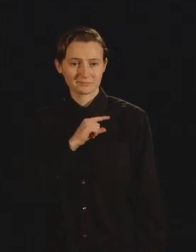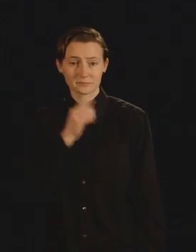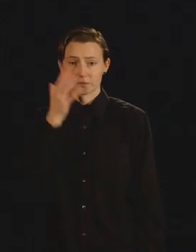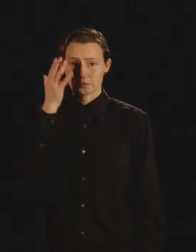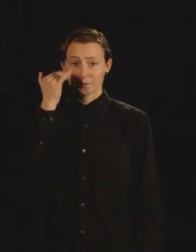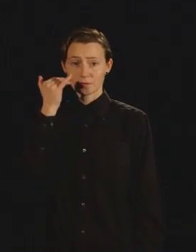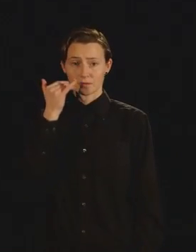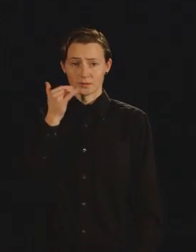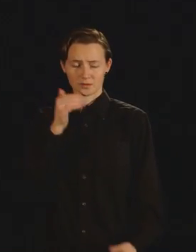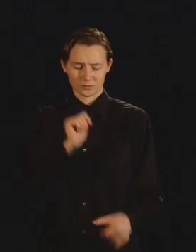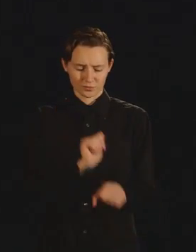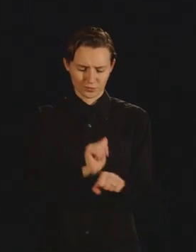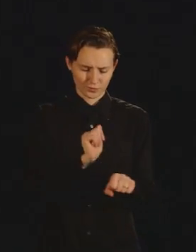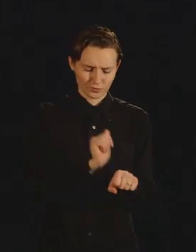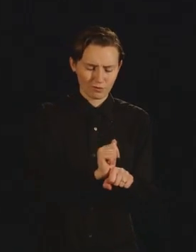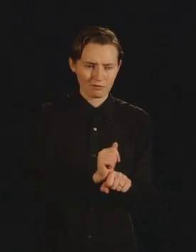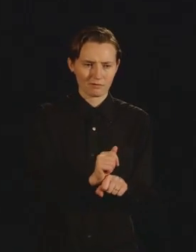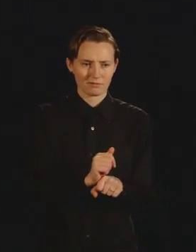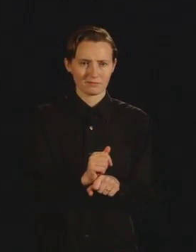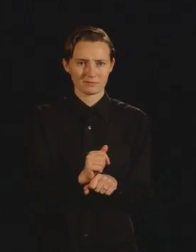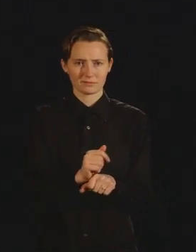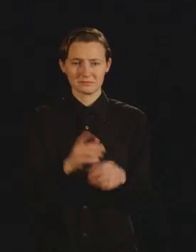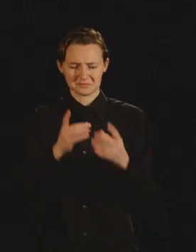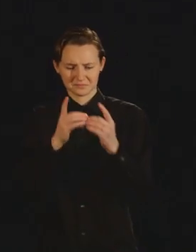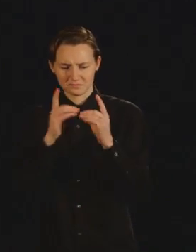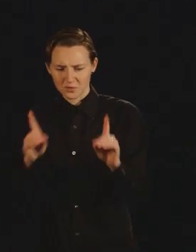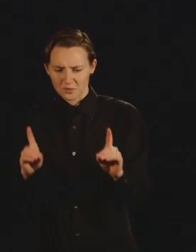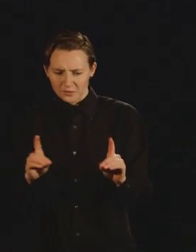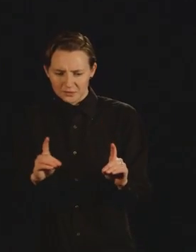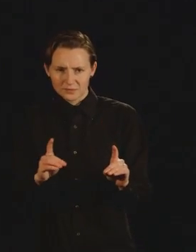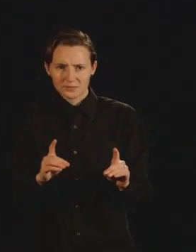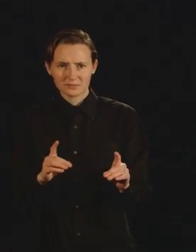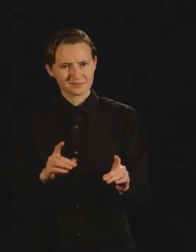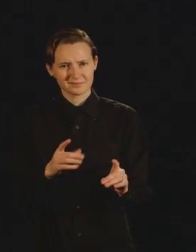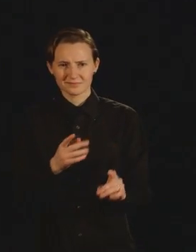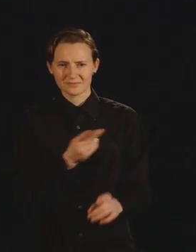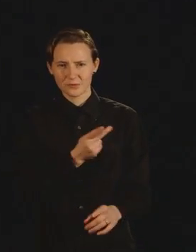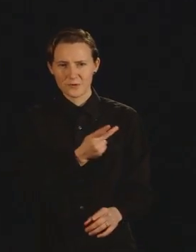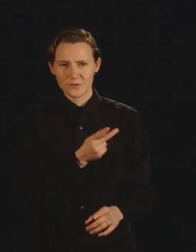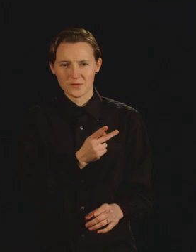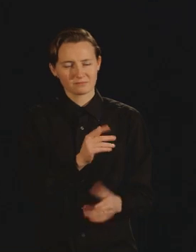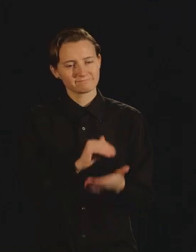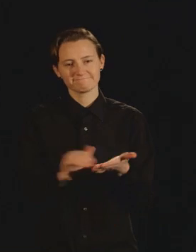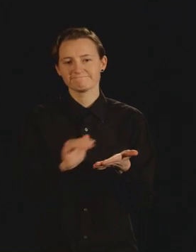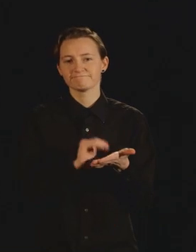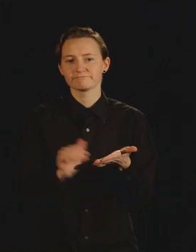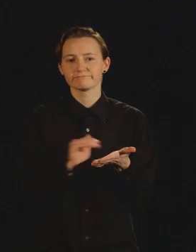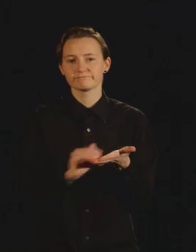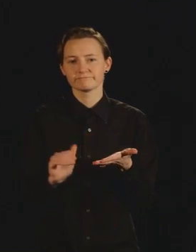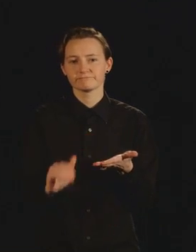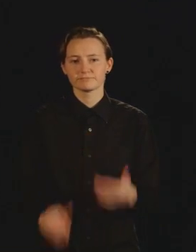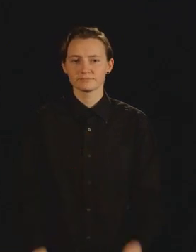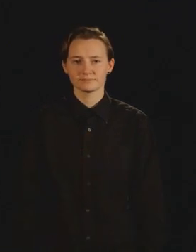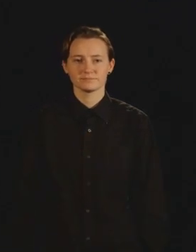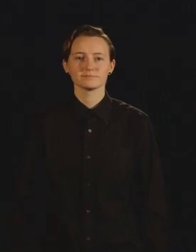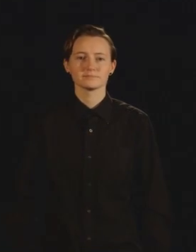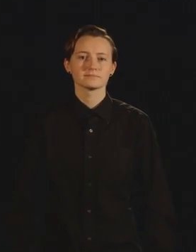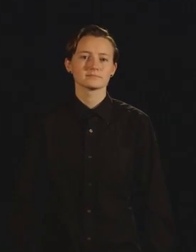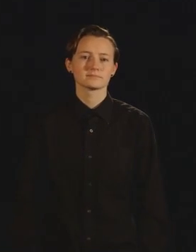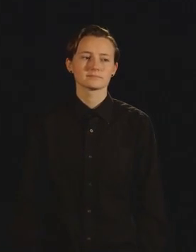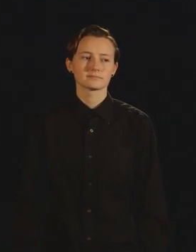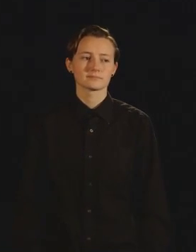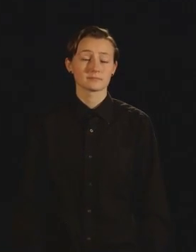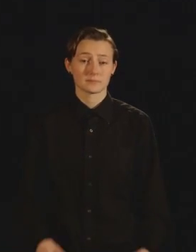felt guilty because I worked a lot, and later because I was divorced, and I used those as excuses.